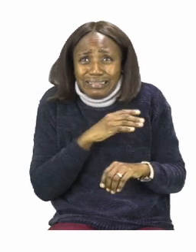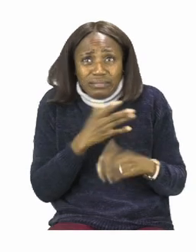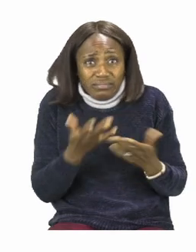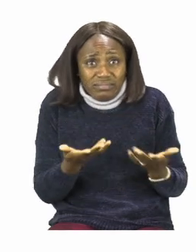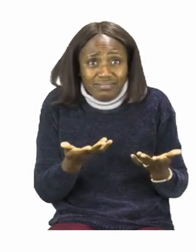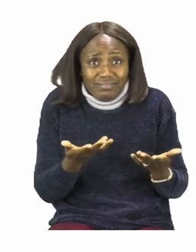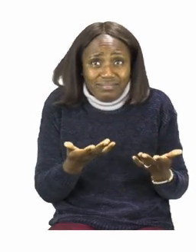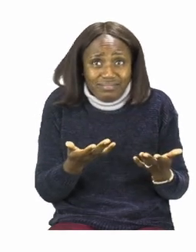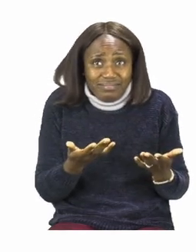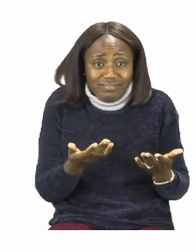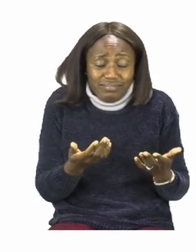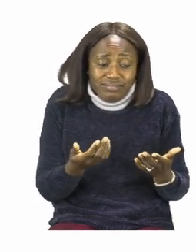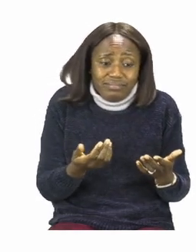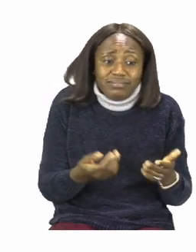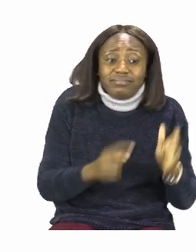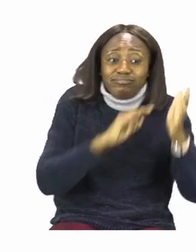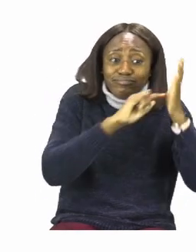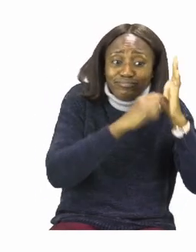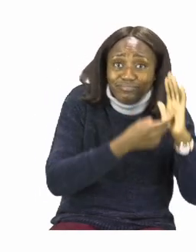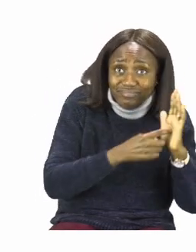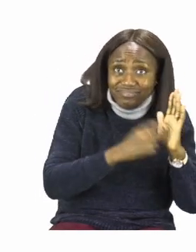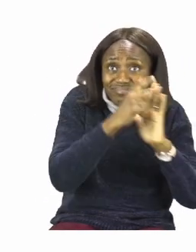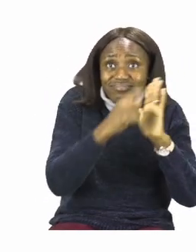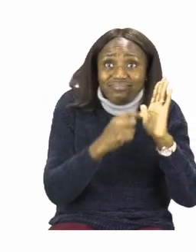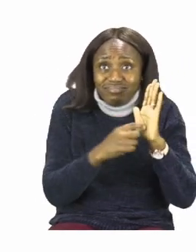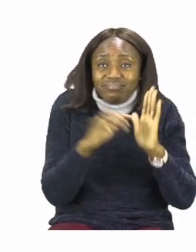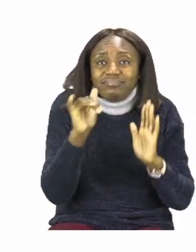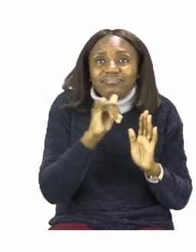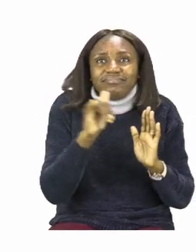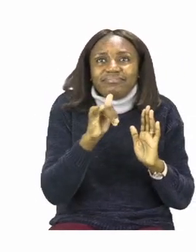Put a cross in the correct box.